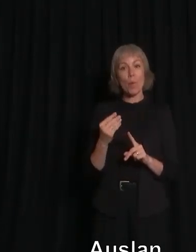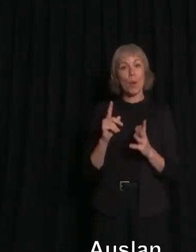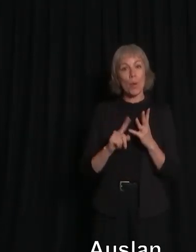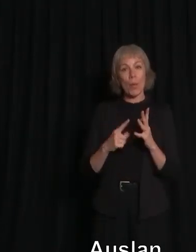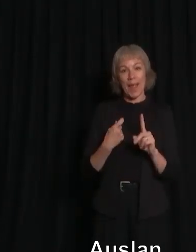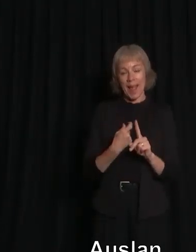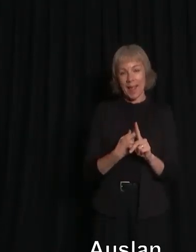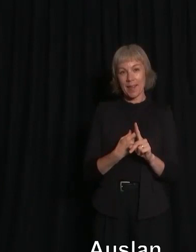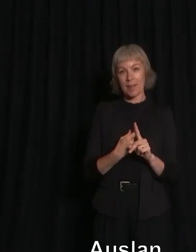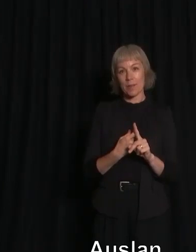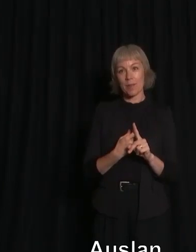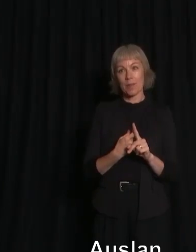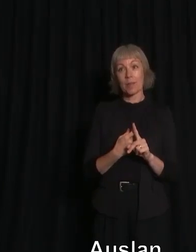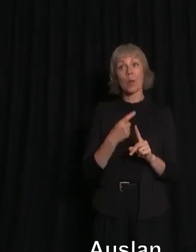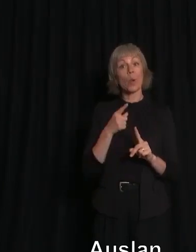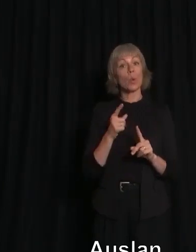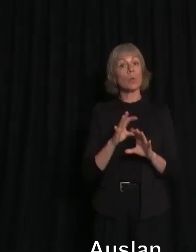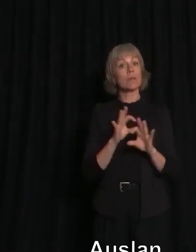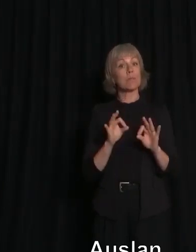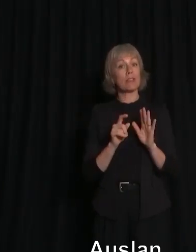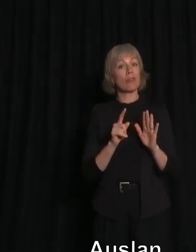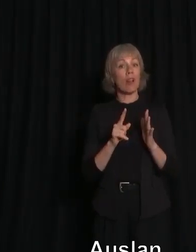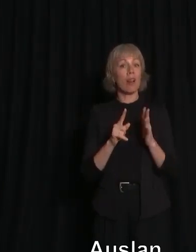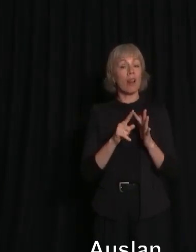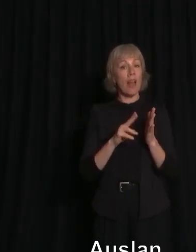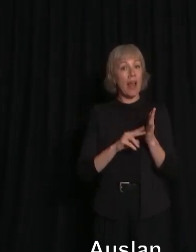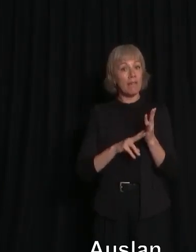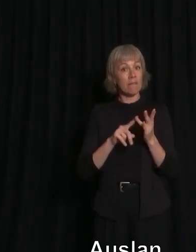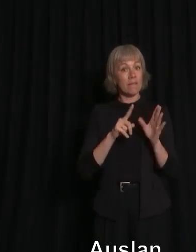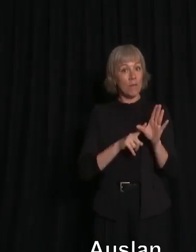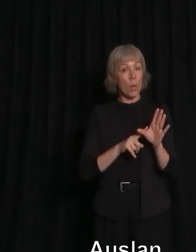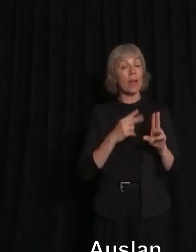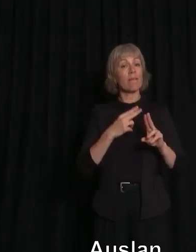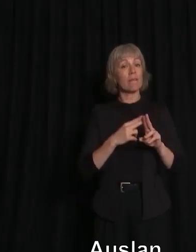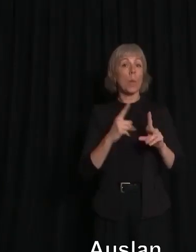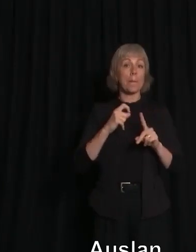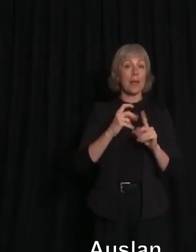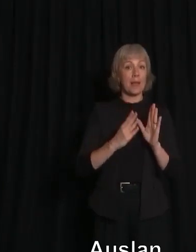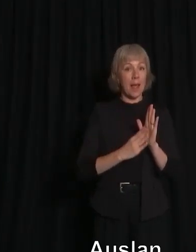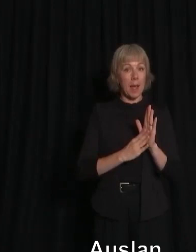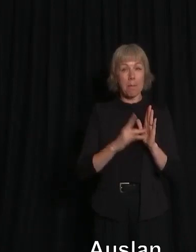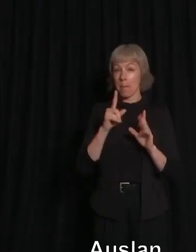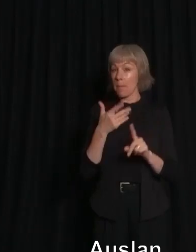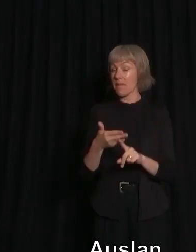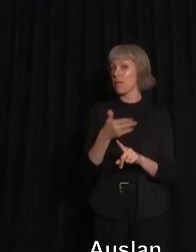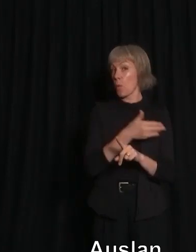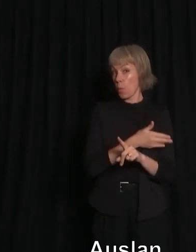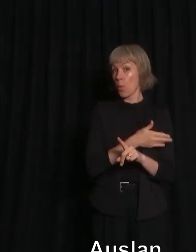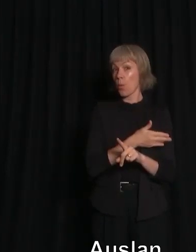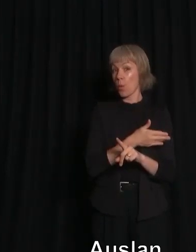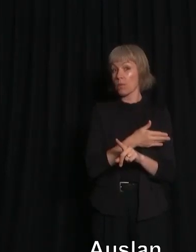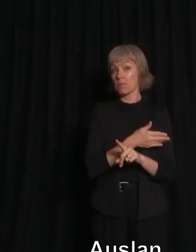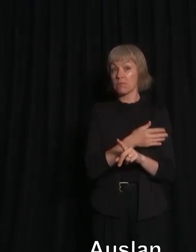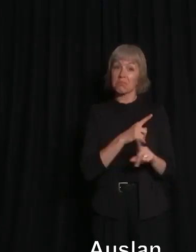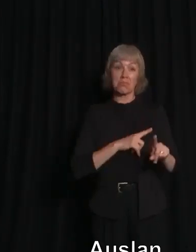UK. So you are the special envoy of the Prime Minister, but before that, and foremost,